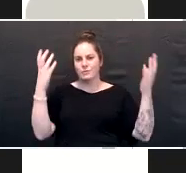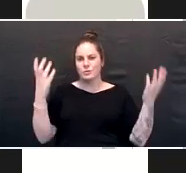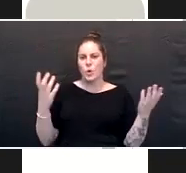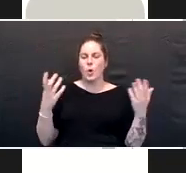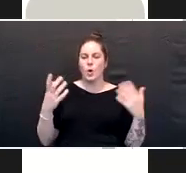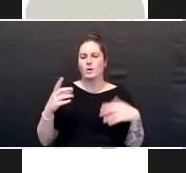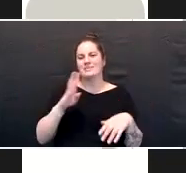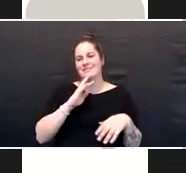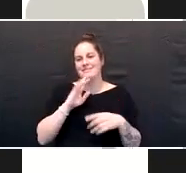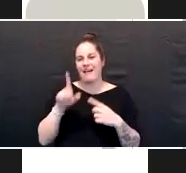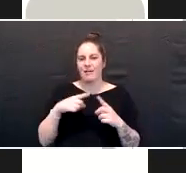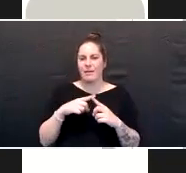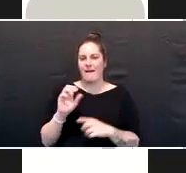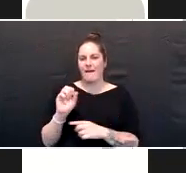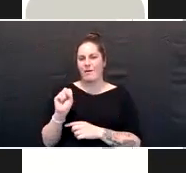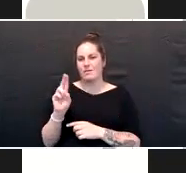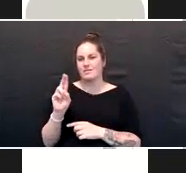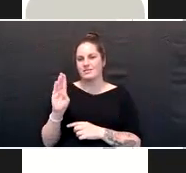subatomic particles, and we don't really go there.